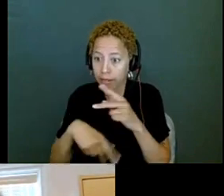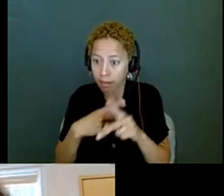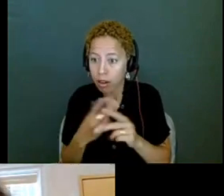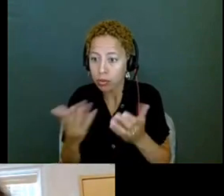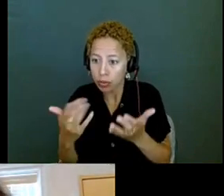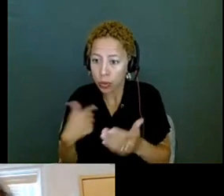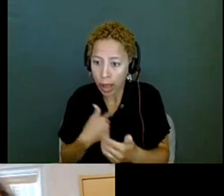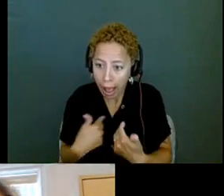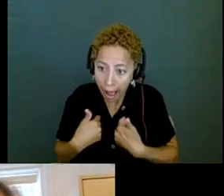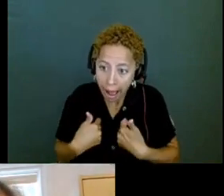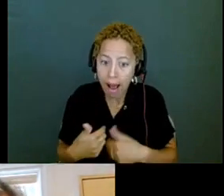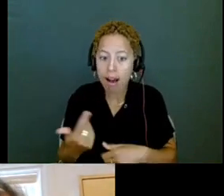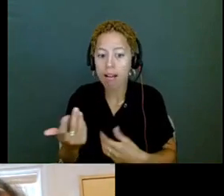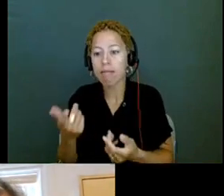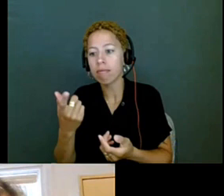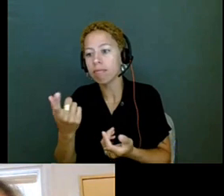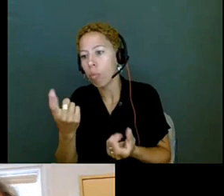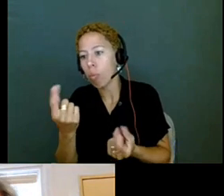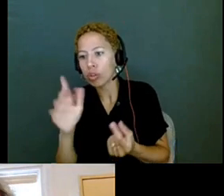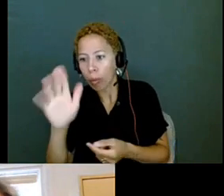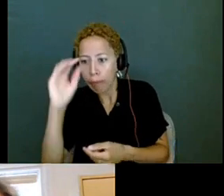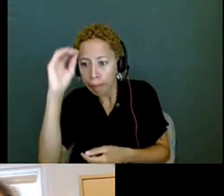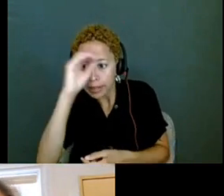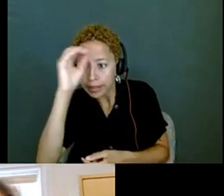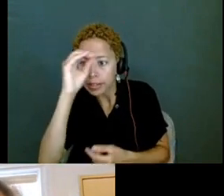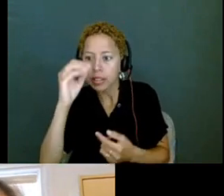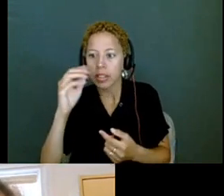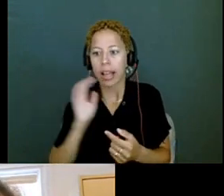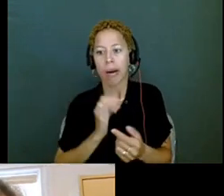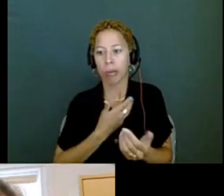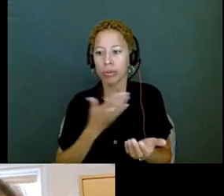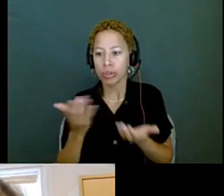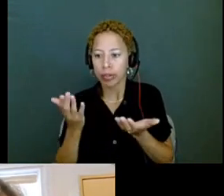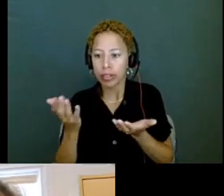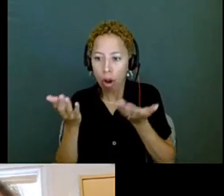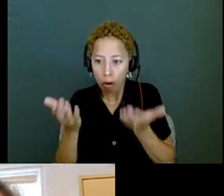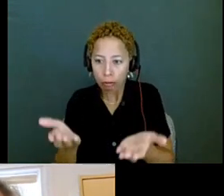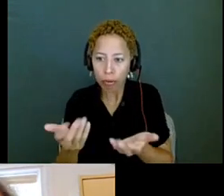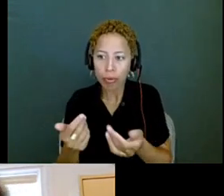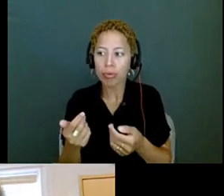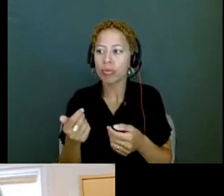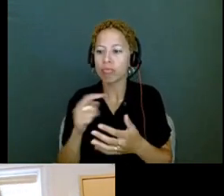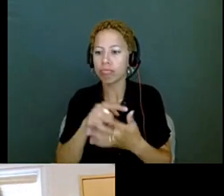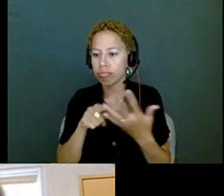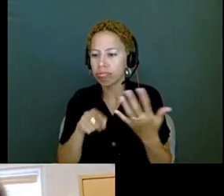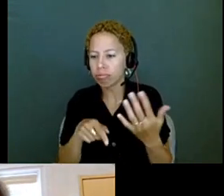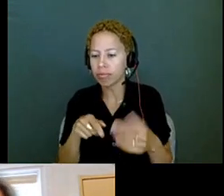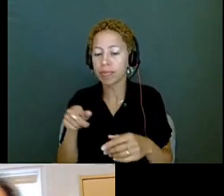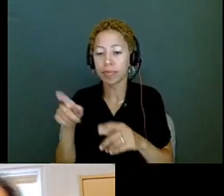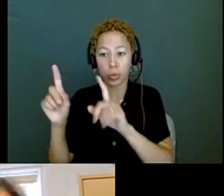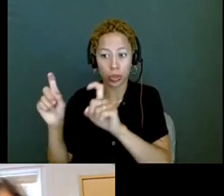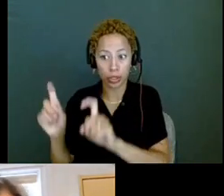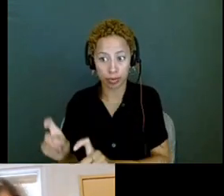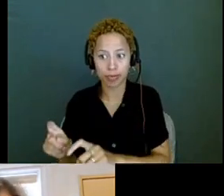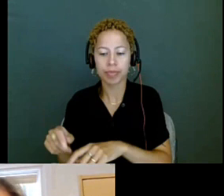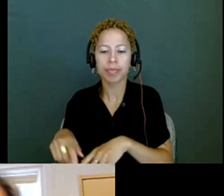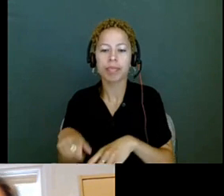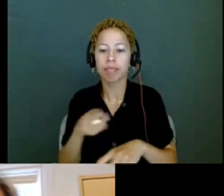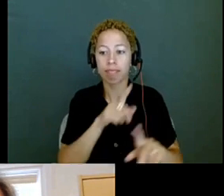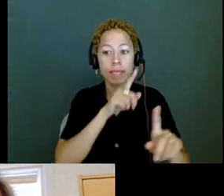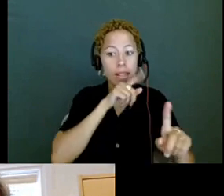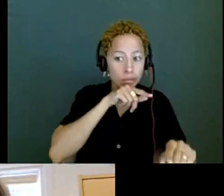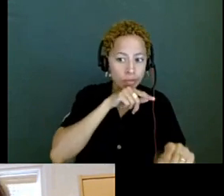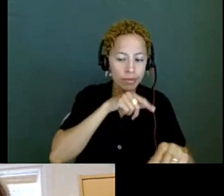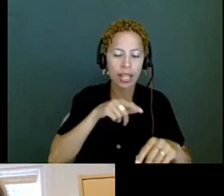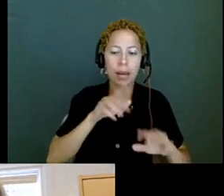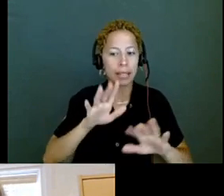what they thought of the services that we offered. And we did really well with that. And again, a word of caution and lesson learned.